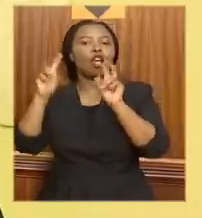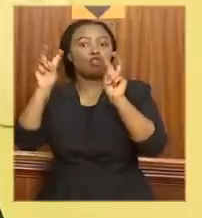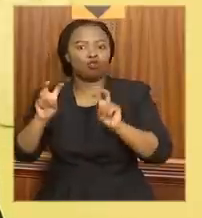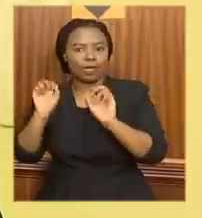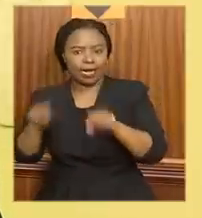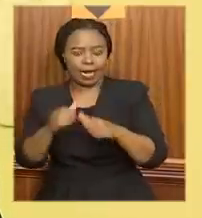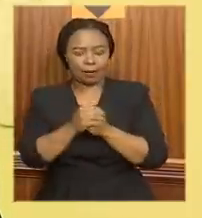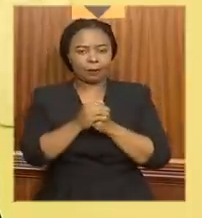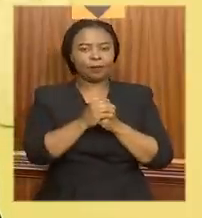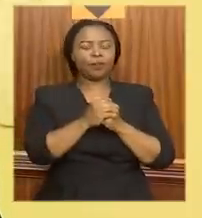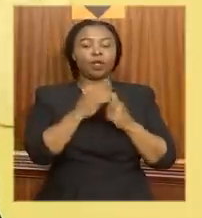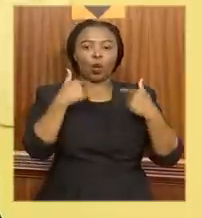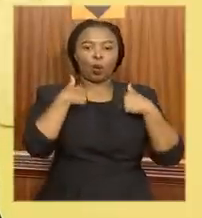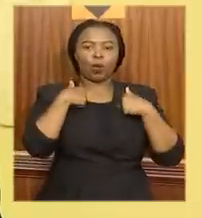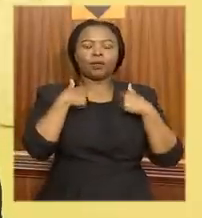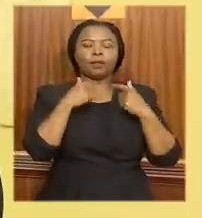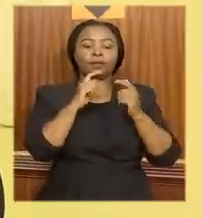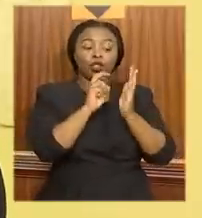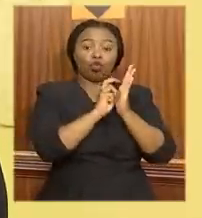to allow